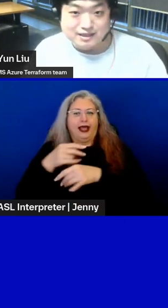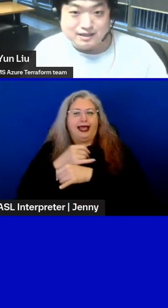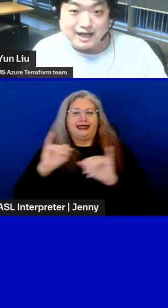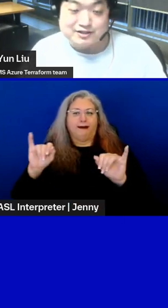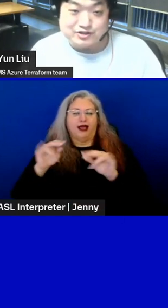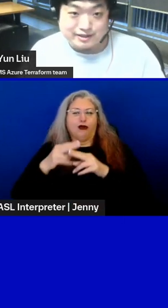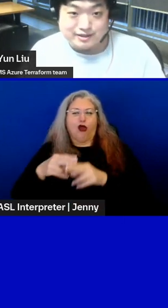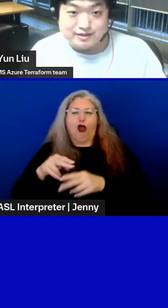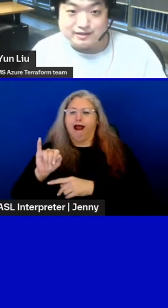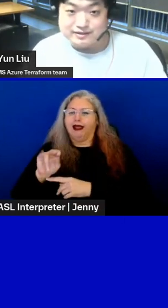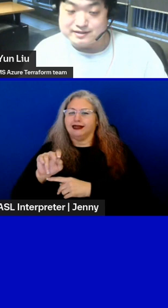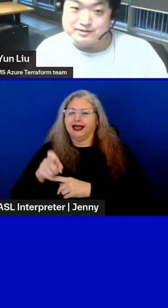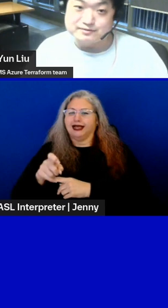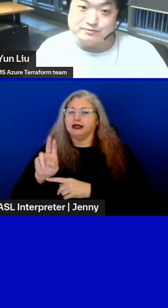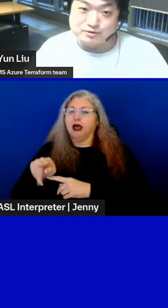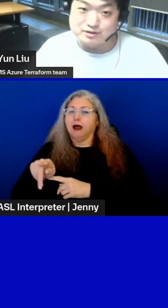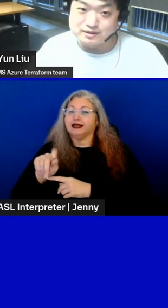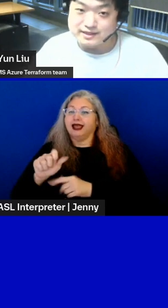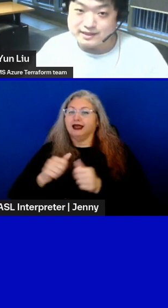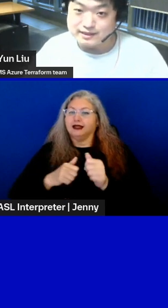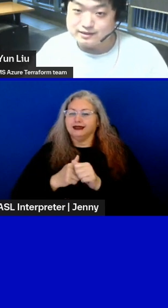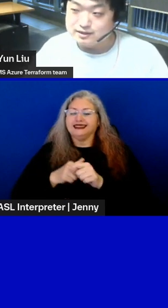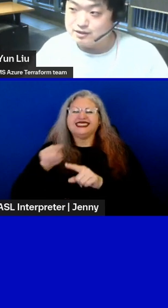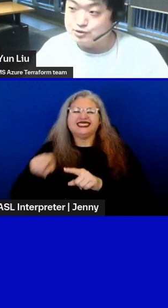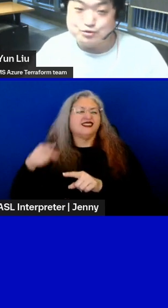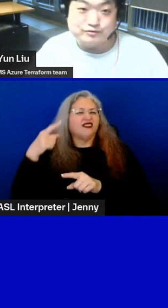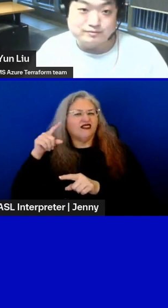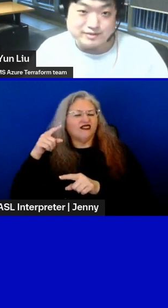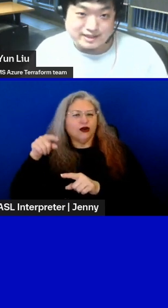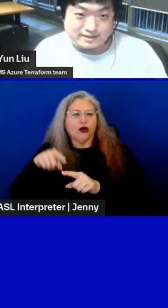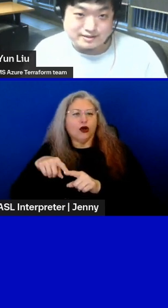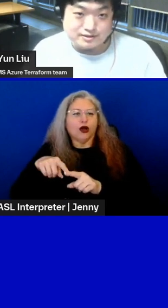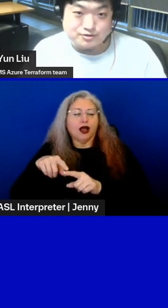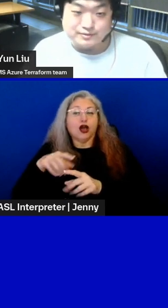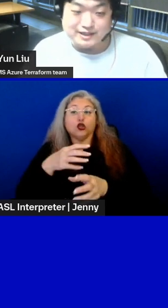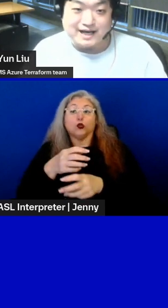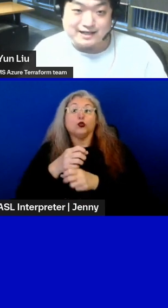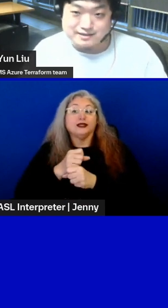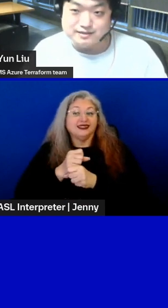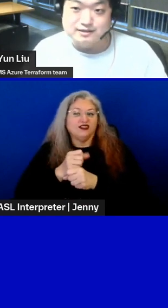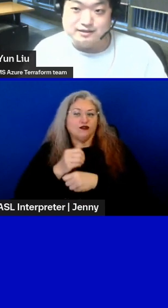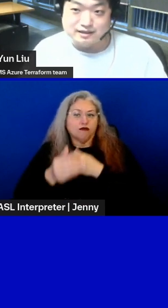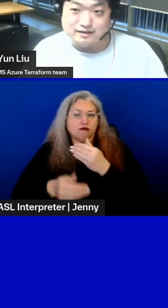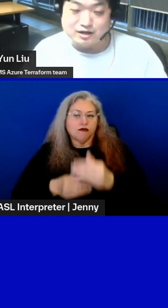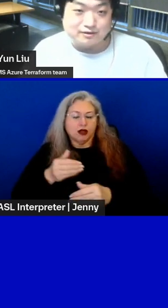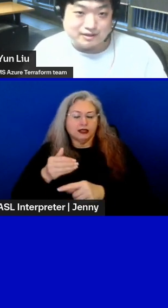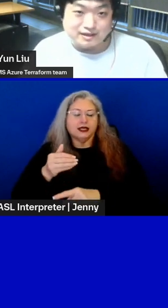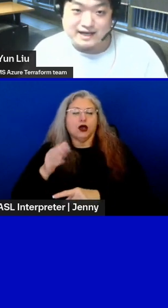update. Actually, this is for the retrieval process to be